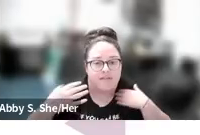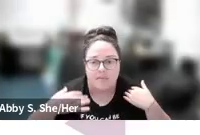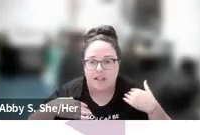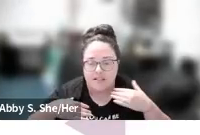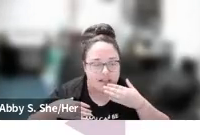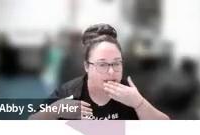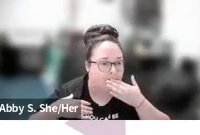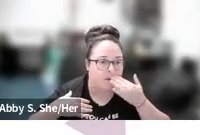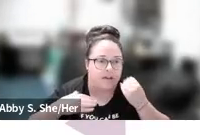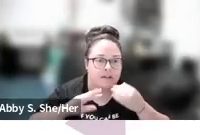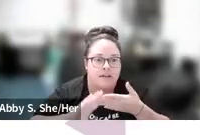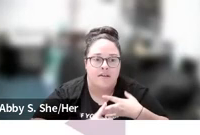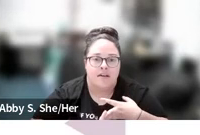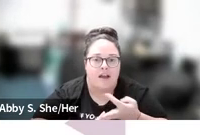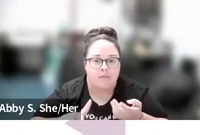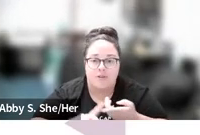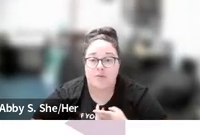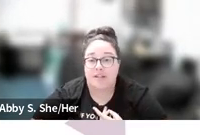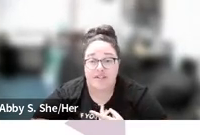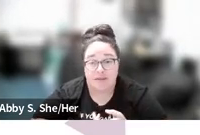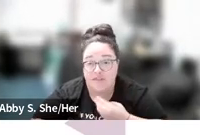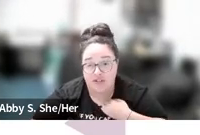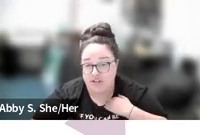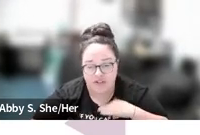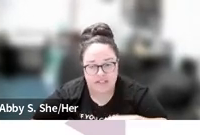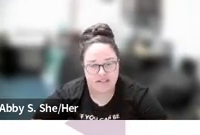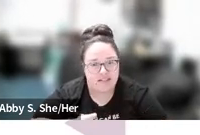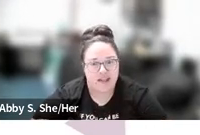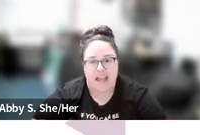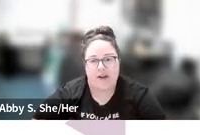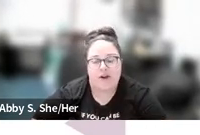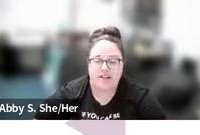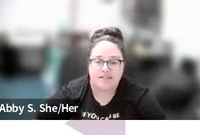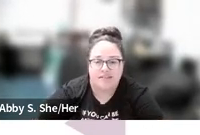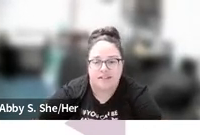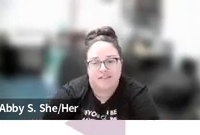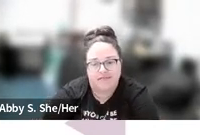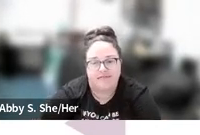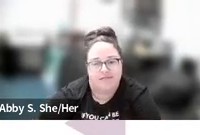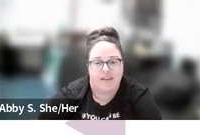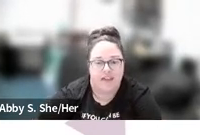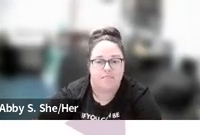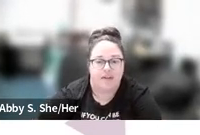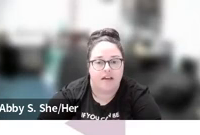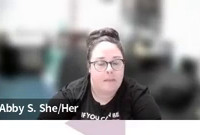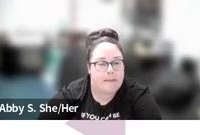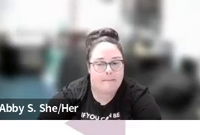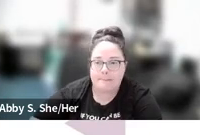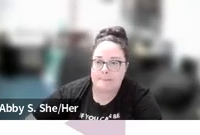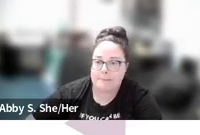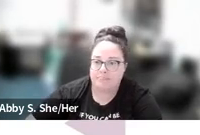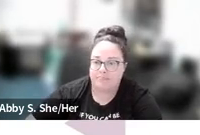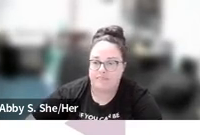Google does have some classes online, but there's so many different types of Android devices. It's kind of hard to find that, but yeah.